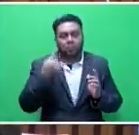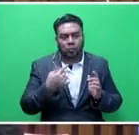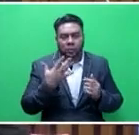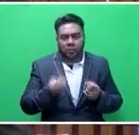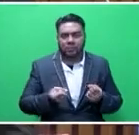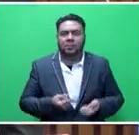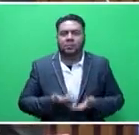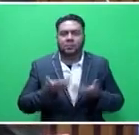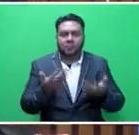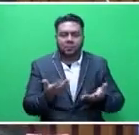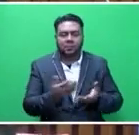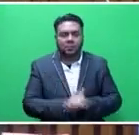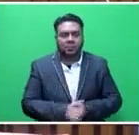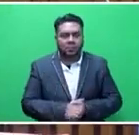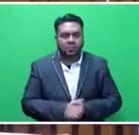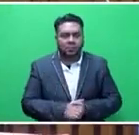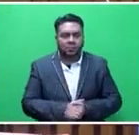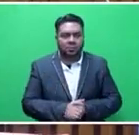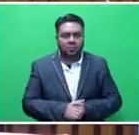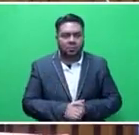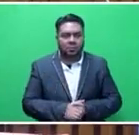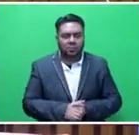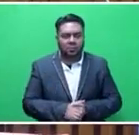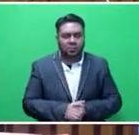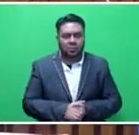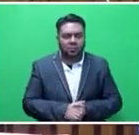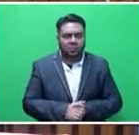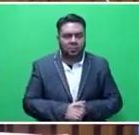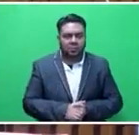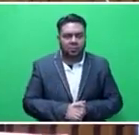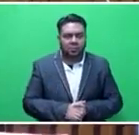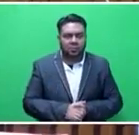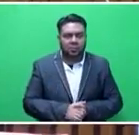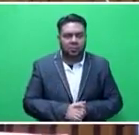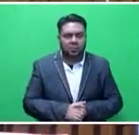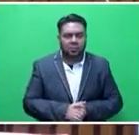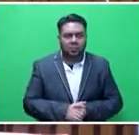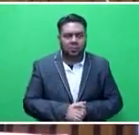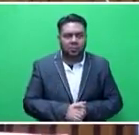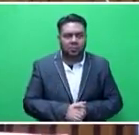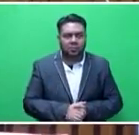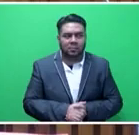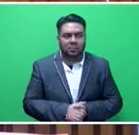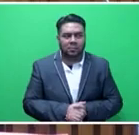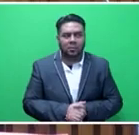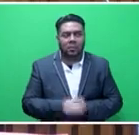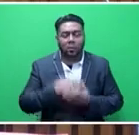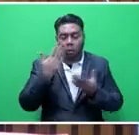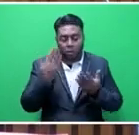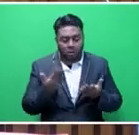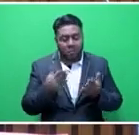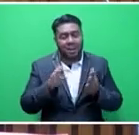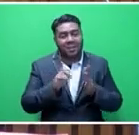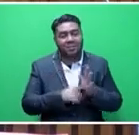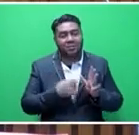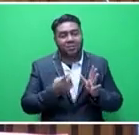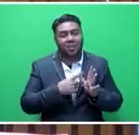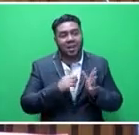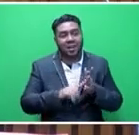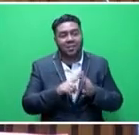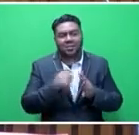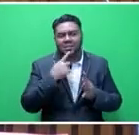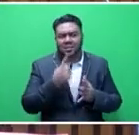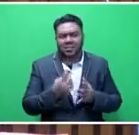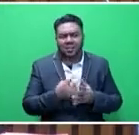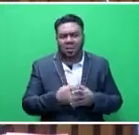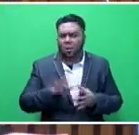given. Honorable Chale and obviously Honorable Kurindrani, I think, or one of the other backbenchers, seem to